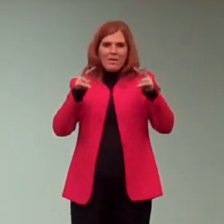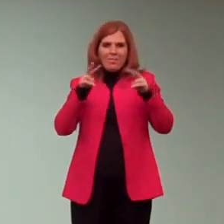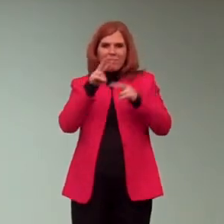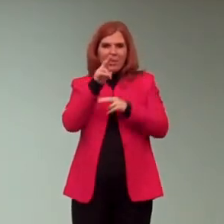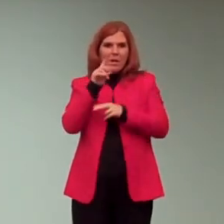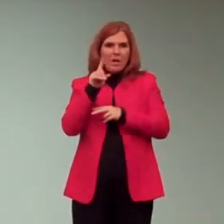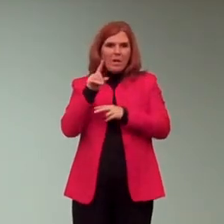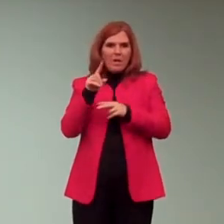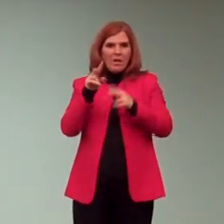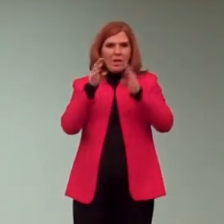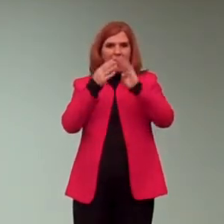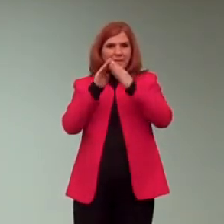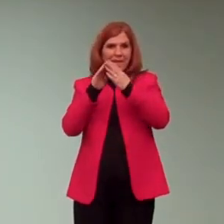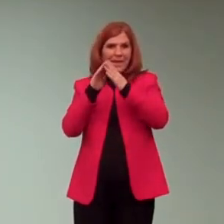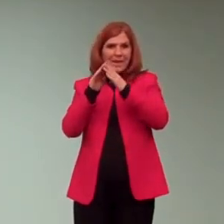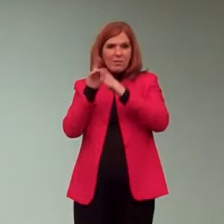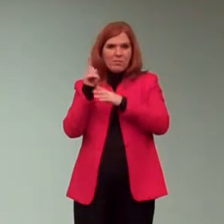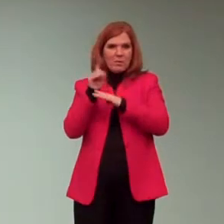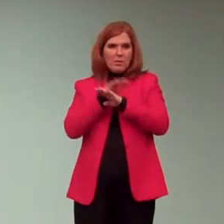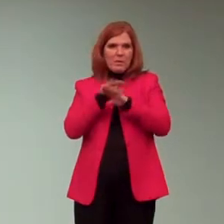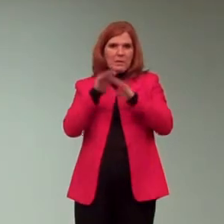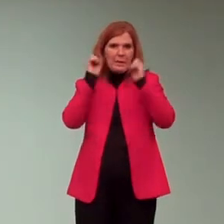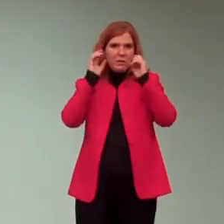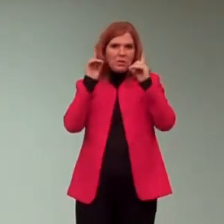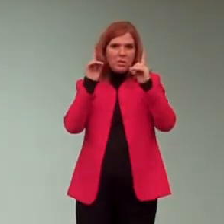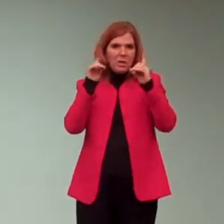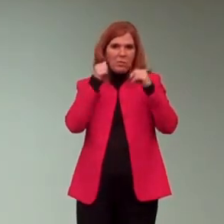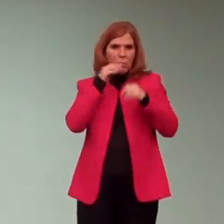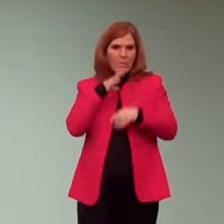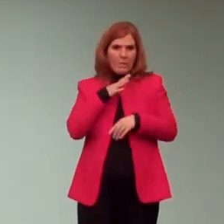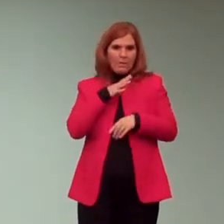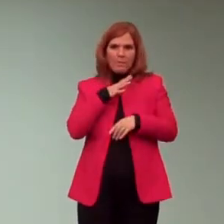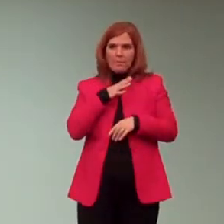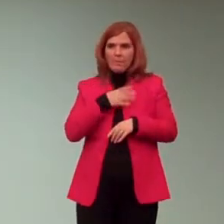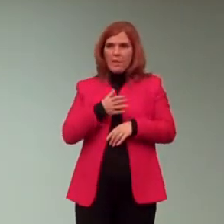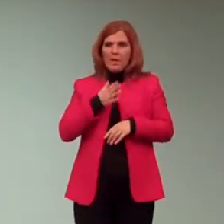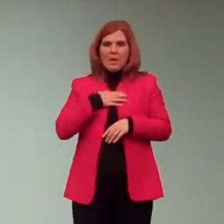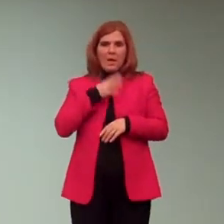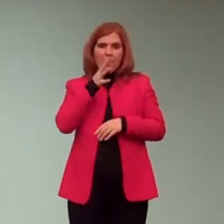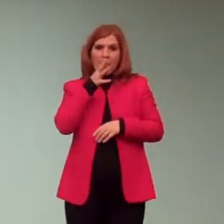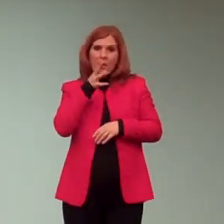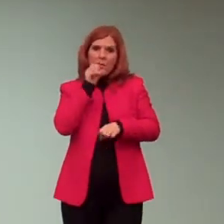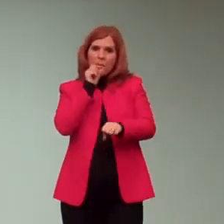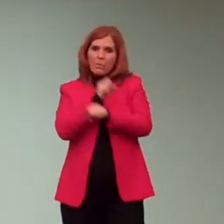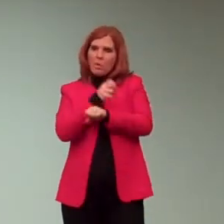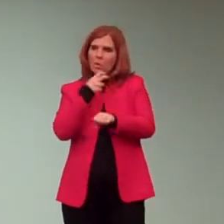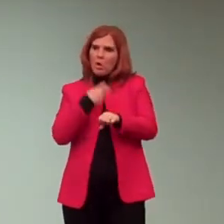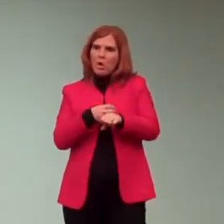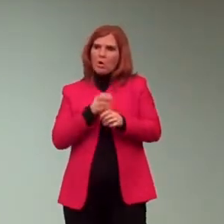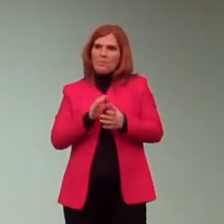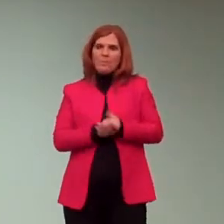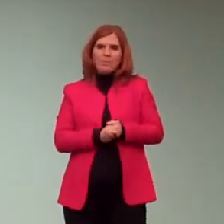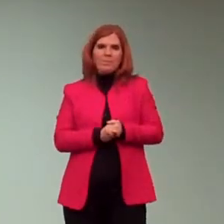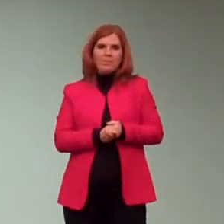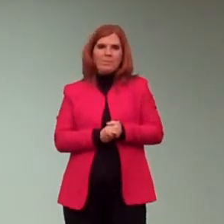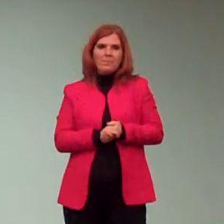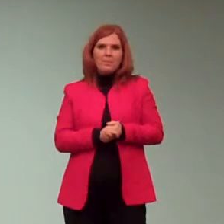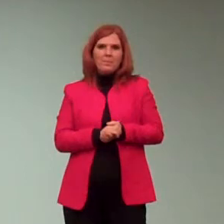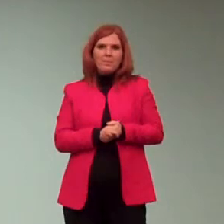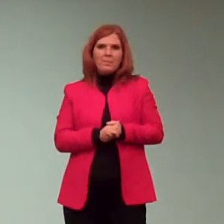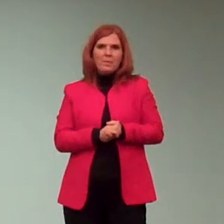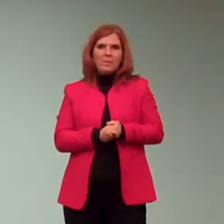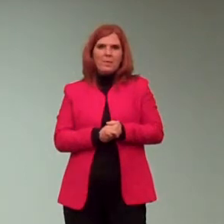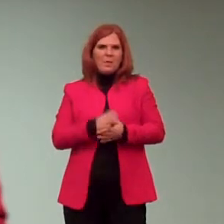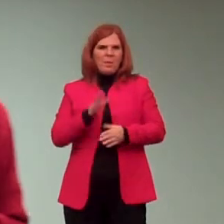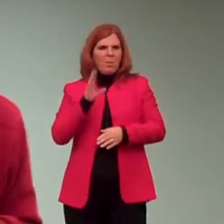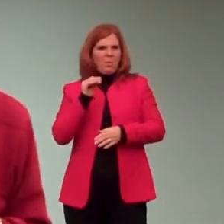weren't going to educate young women. Why should she? She was just going to go work. And my grandmother worked hard. My first time Alice Harker said,